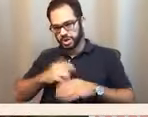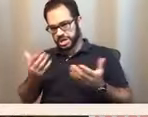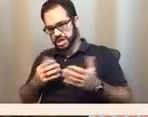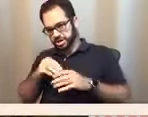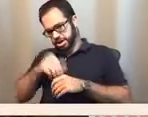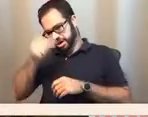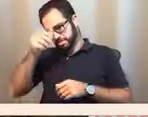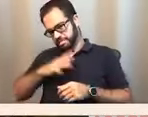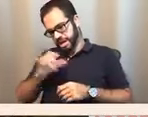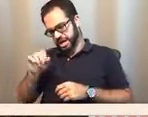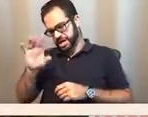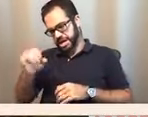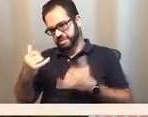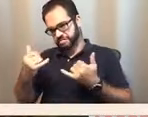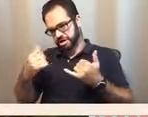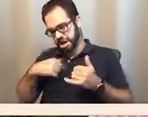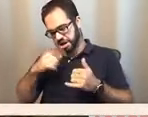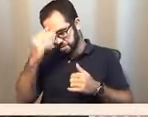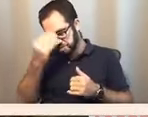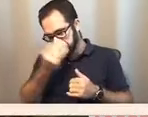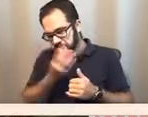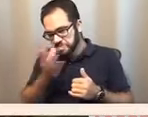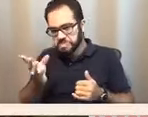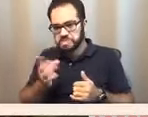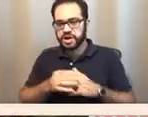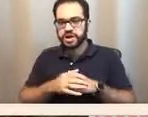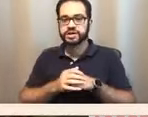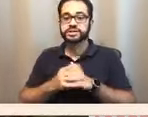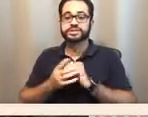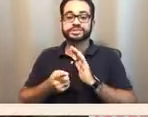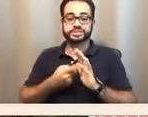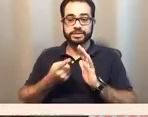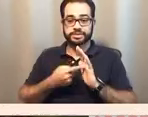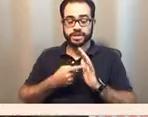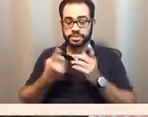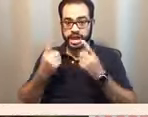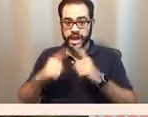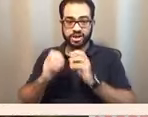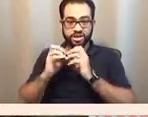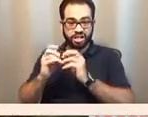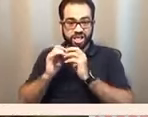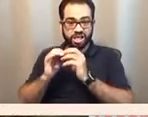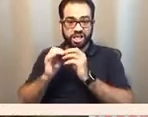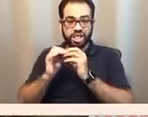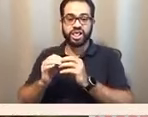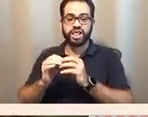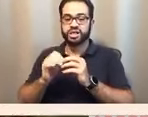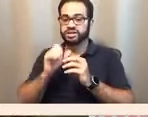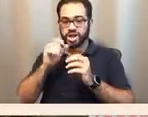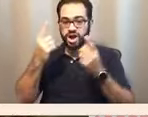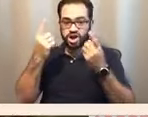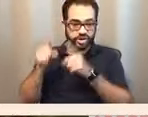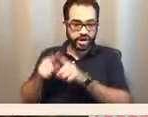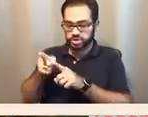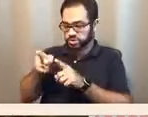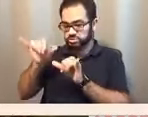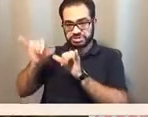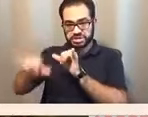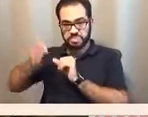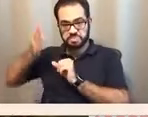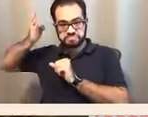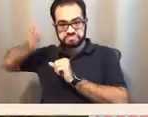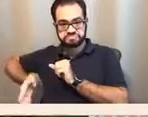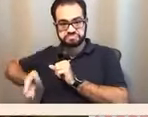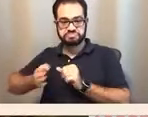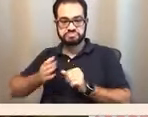you. Sometimes would be an argument and be disagreeable. You stay on your side of the bed, I stay on